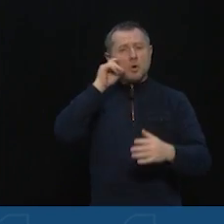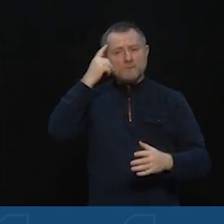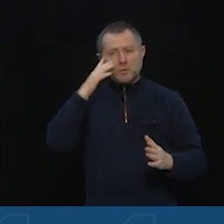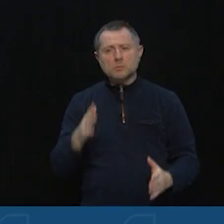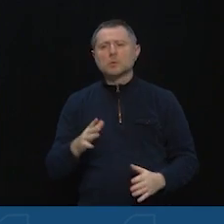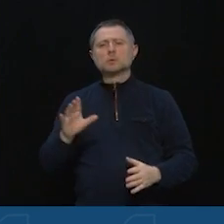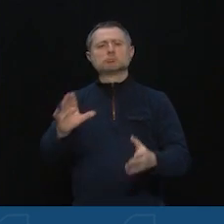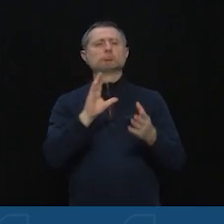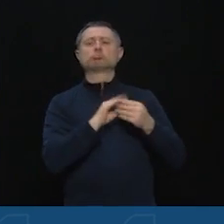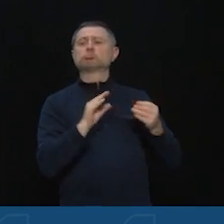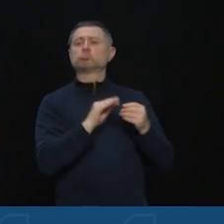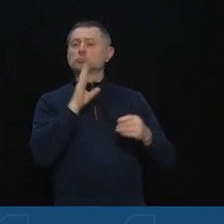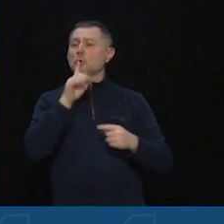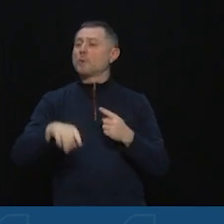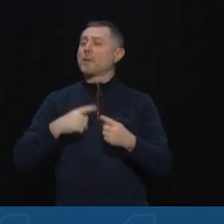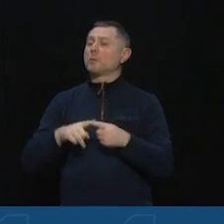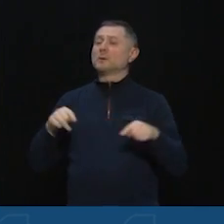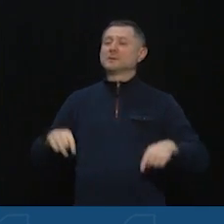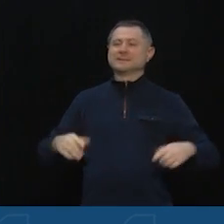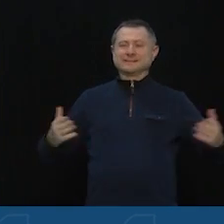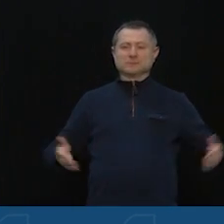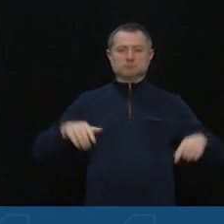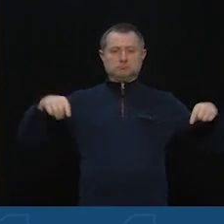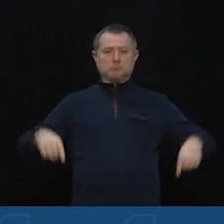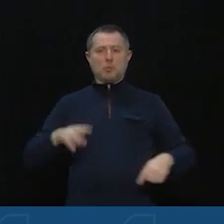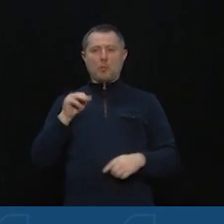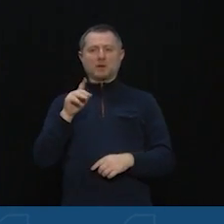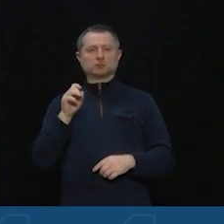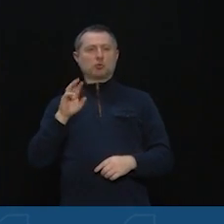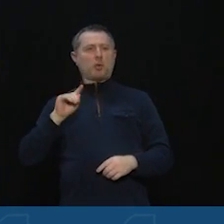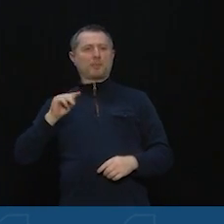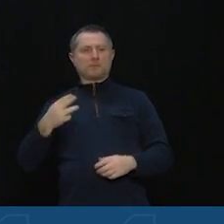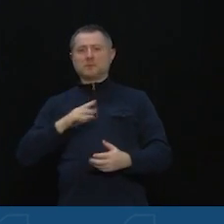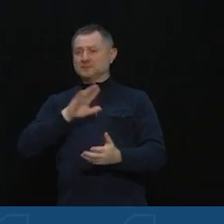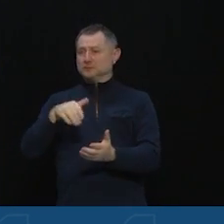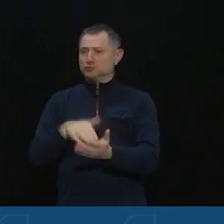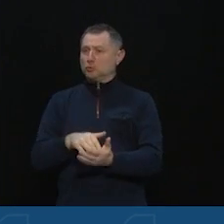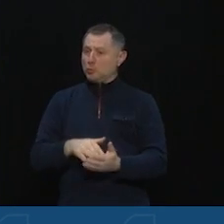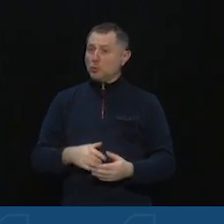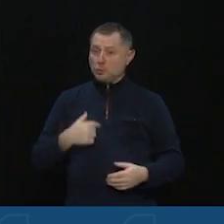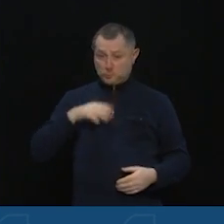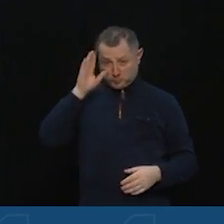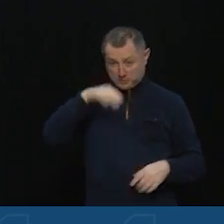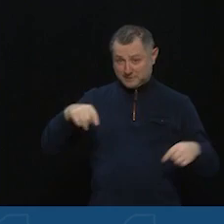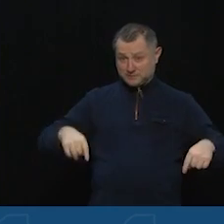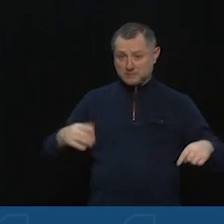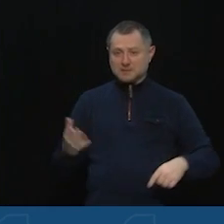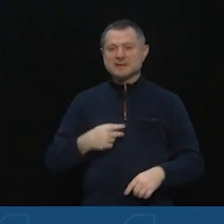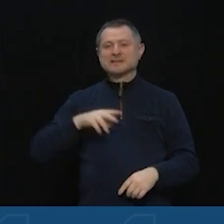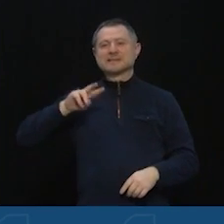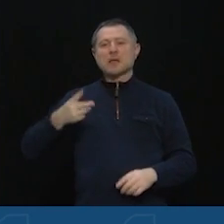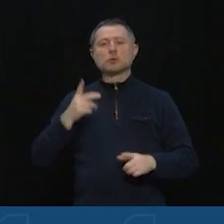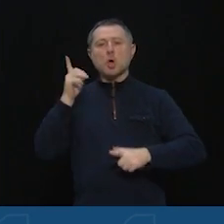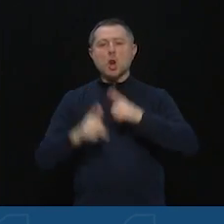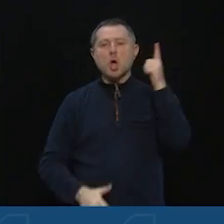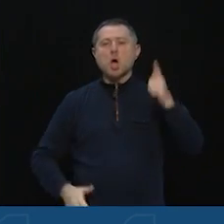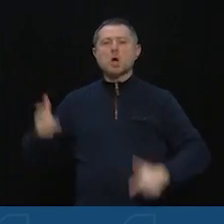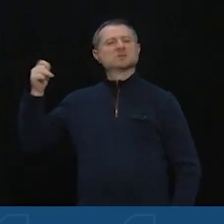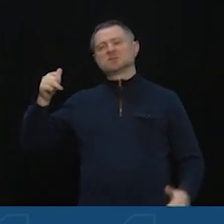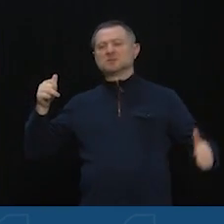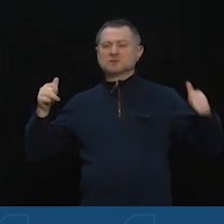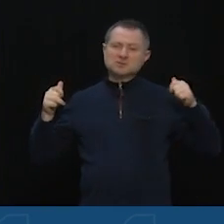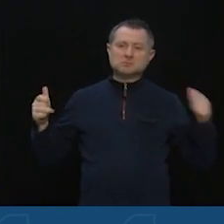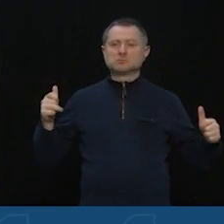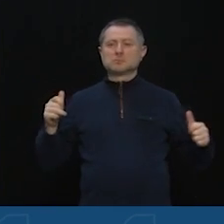about this Wadsworth Center. These labs are the second largest public health labs outside of the Centers for